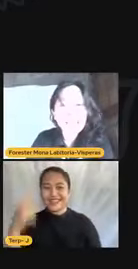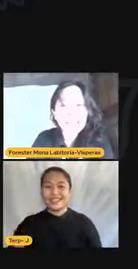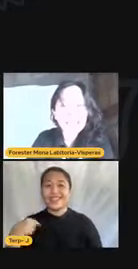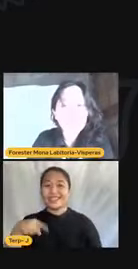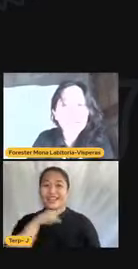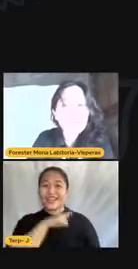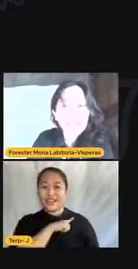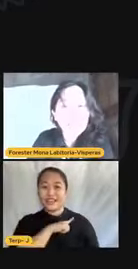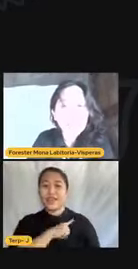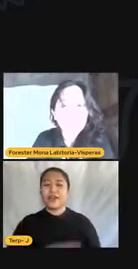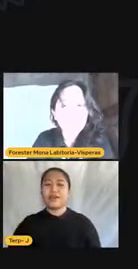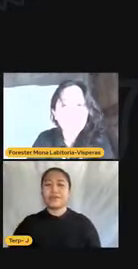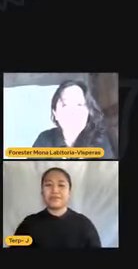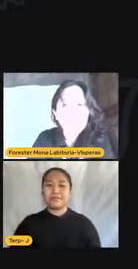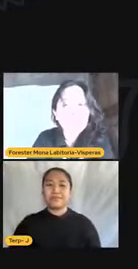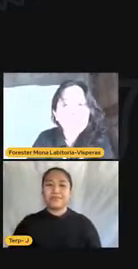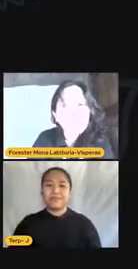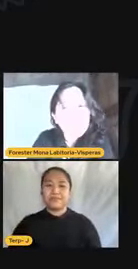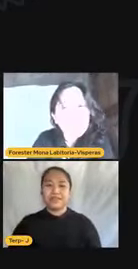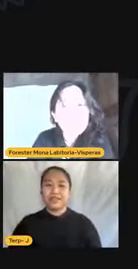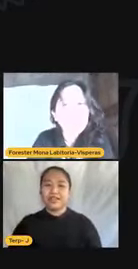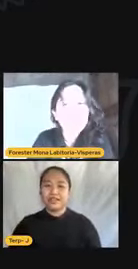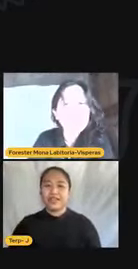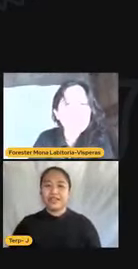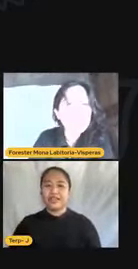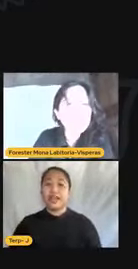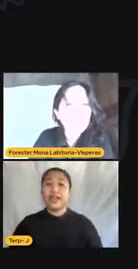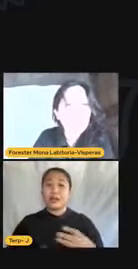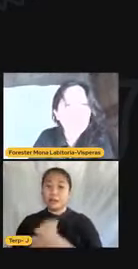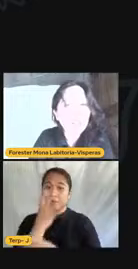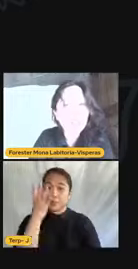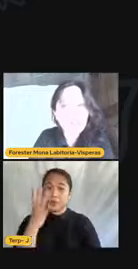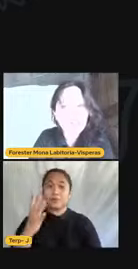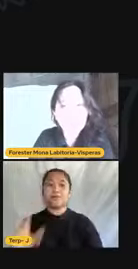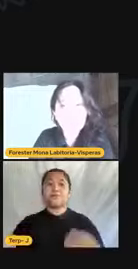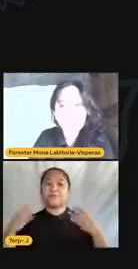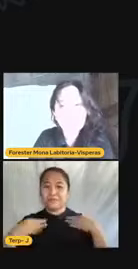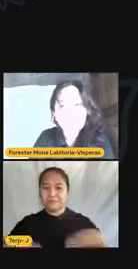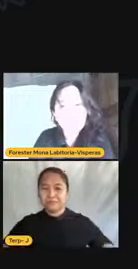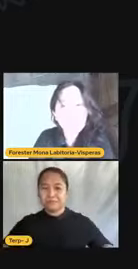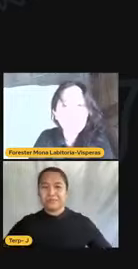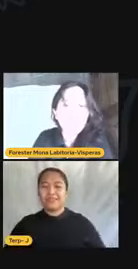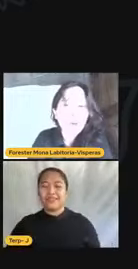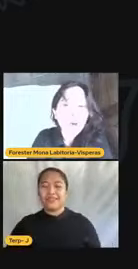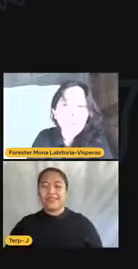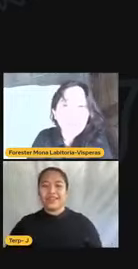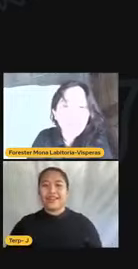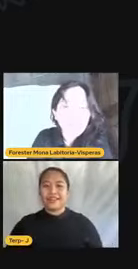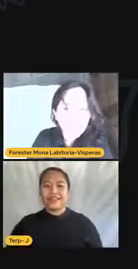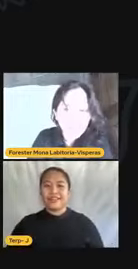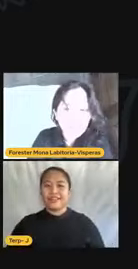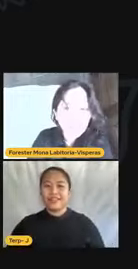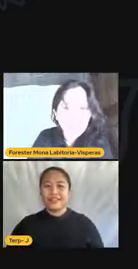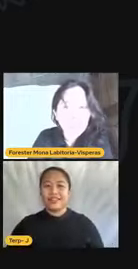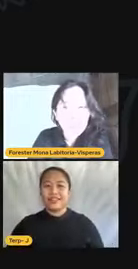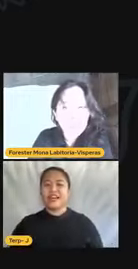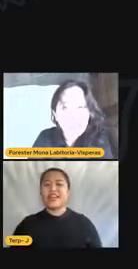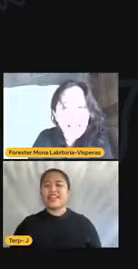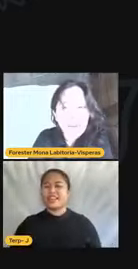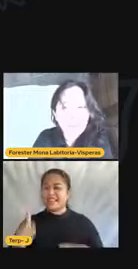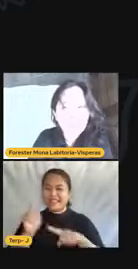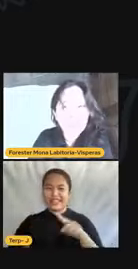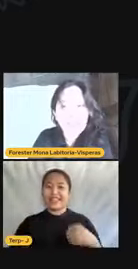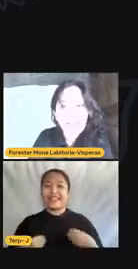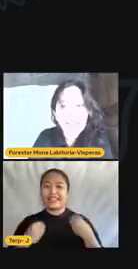organic beings. We are not linear. This we need integrated systems of health din. We cannot give what we do